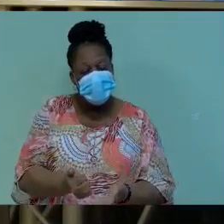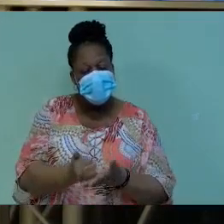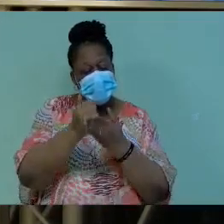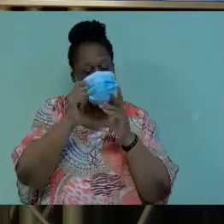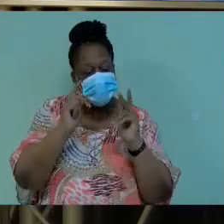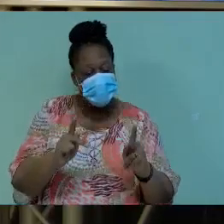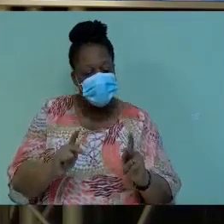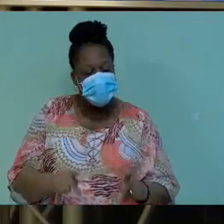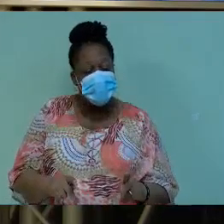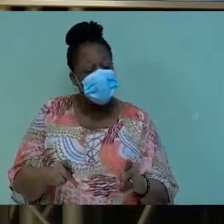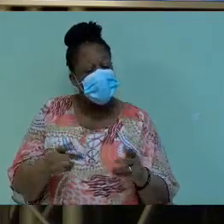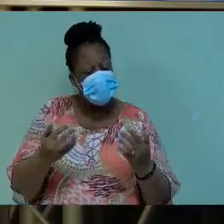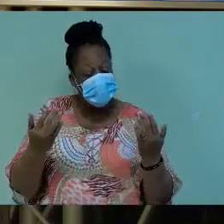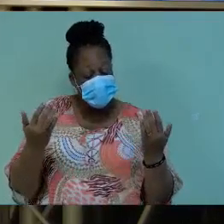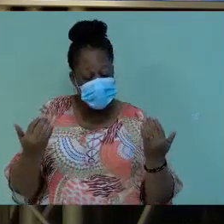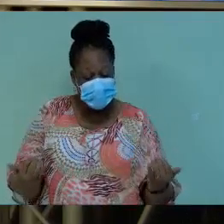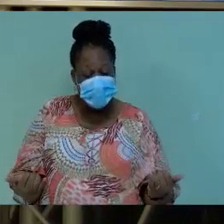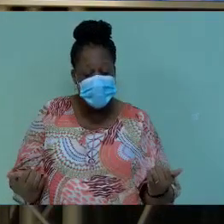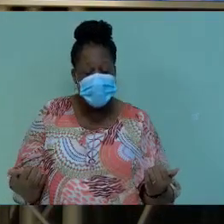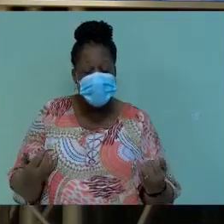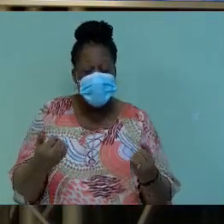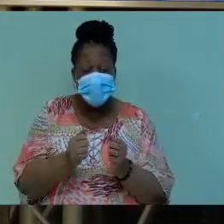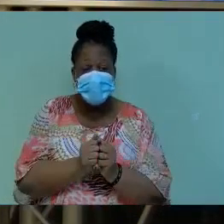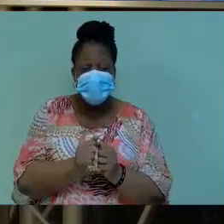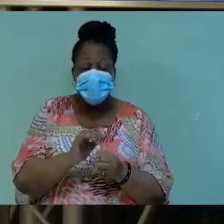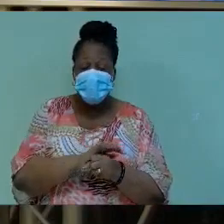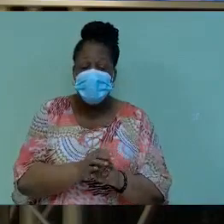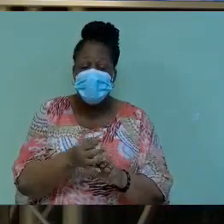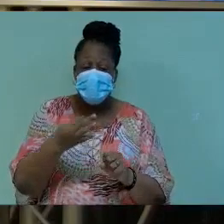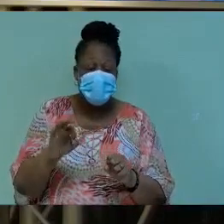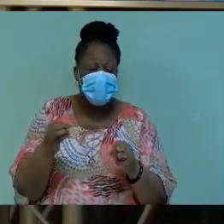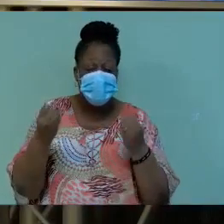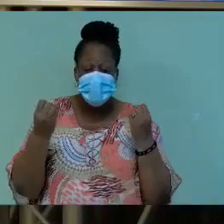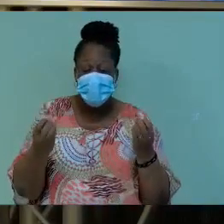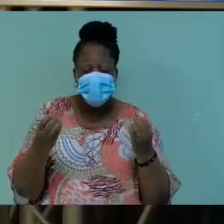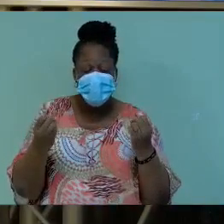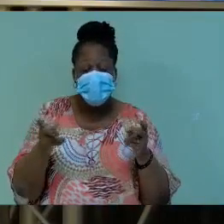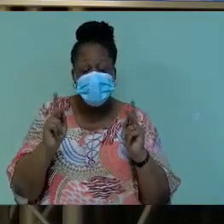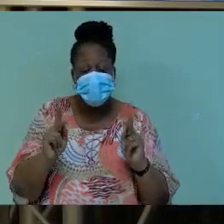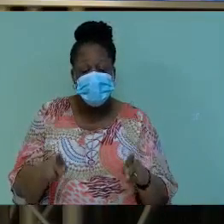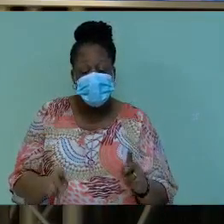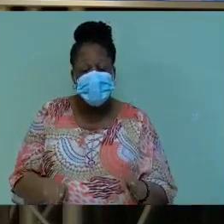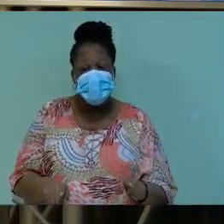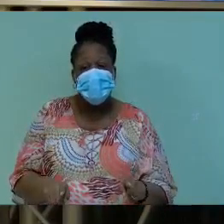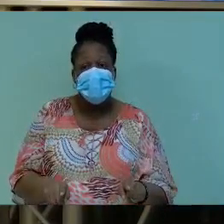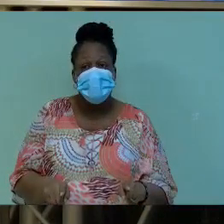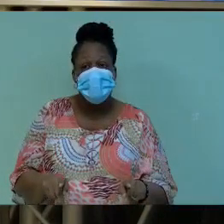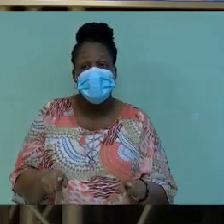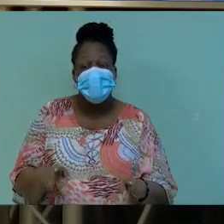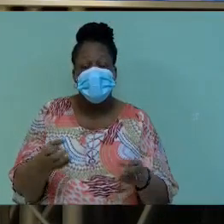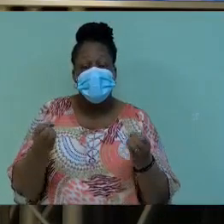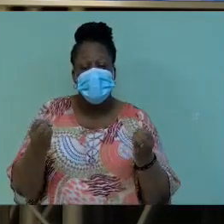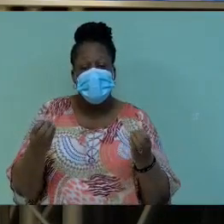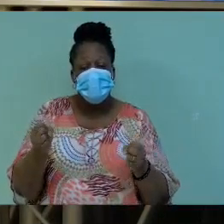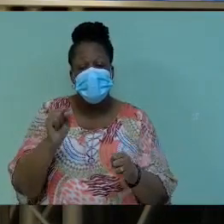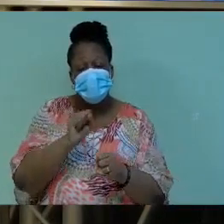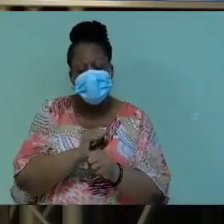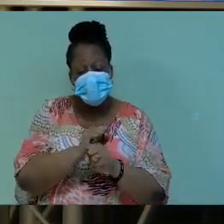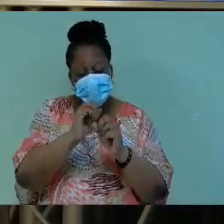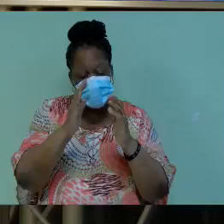abnormal time in which we live, where many of our citizens, workers,